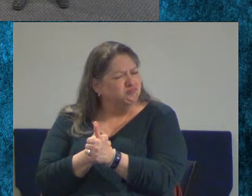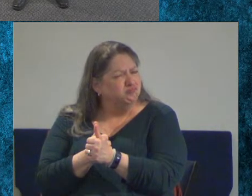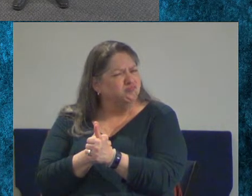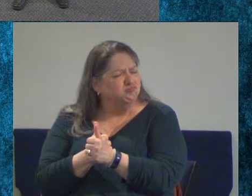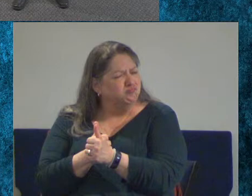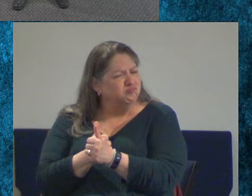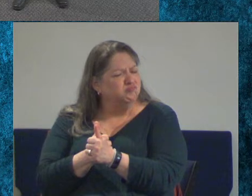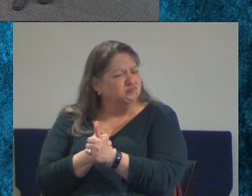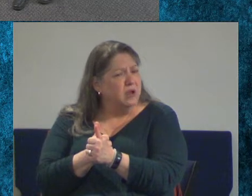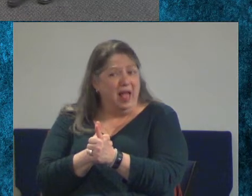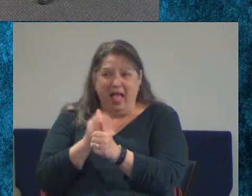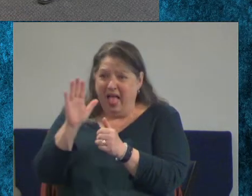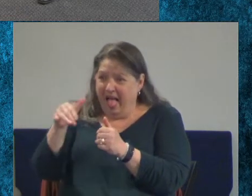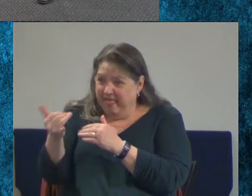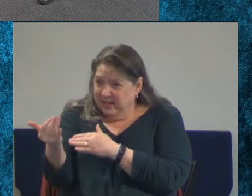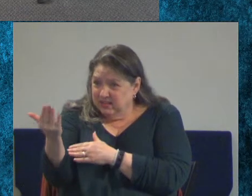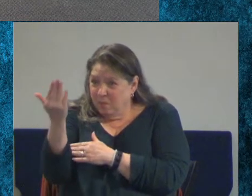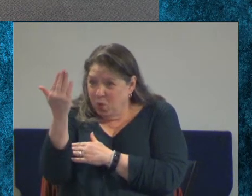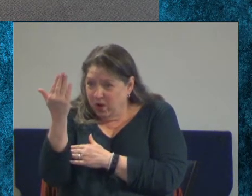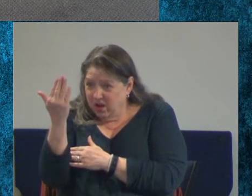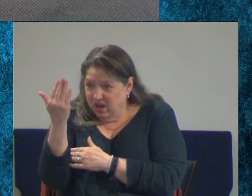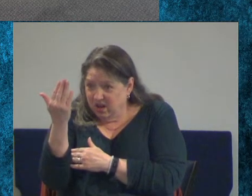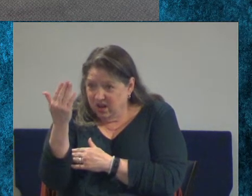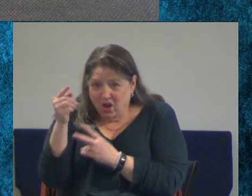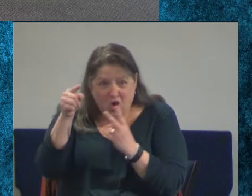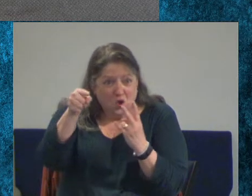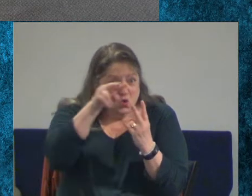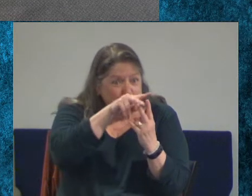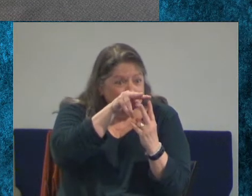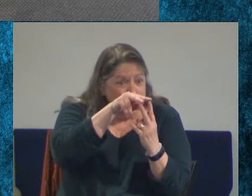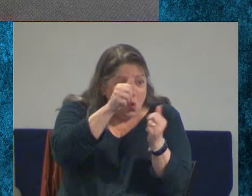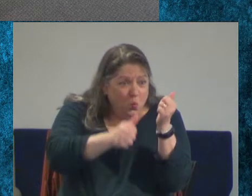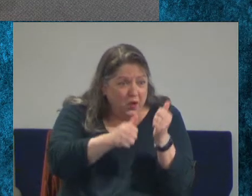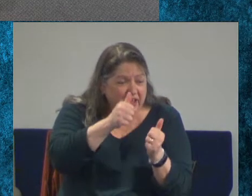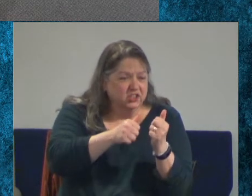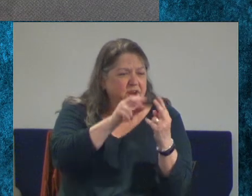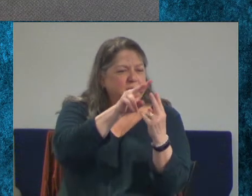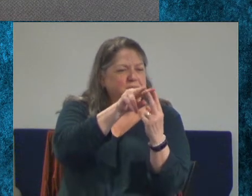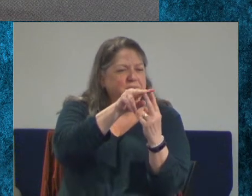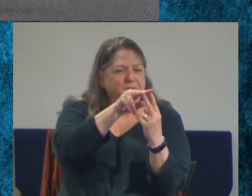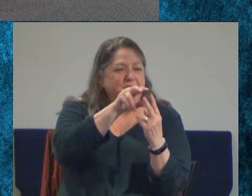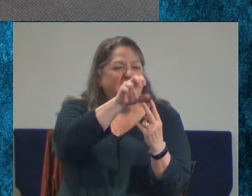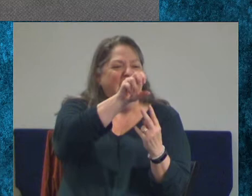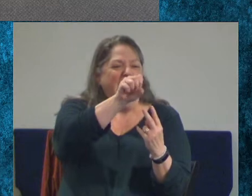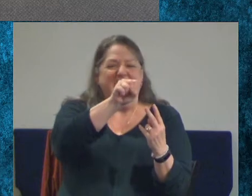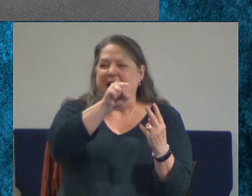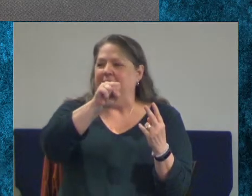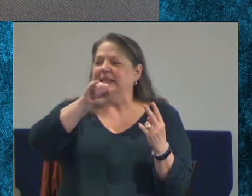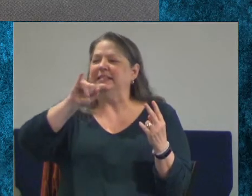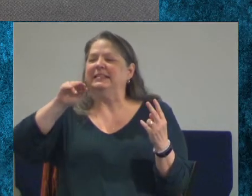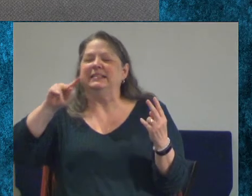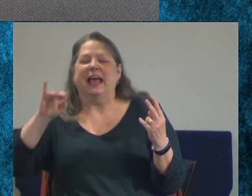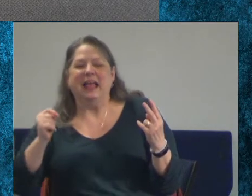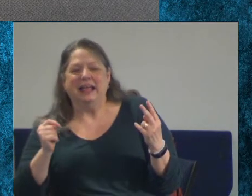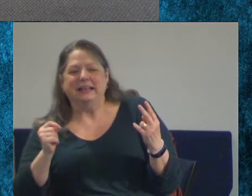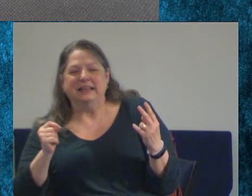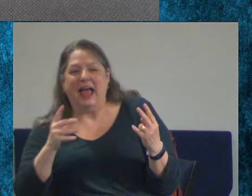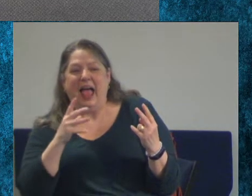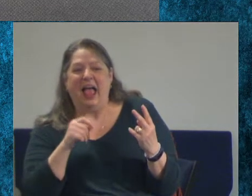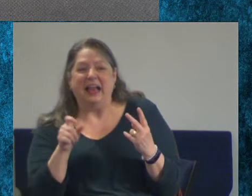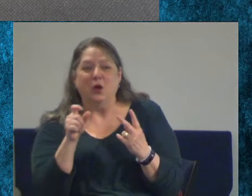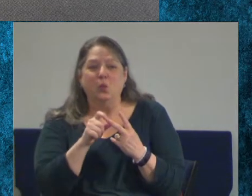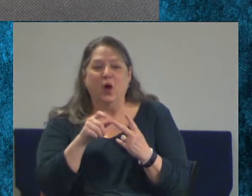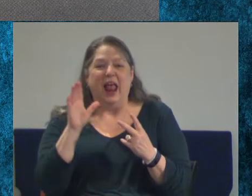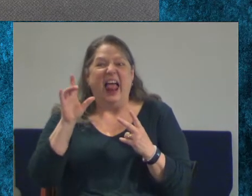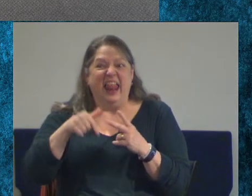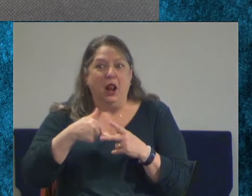And so this morning, you're either a saint or an ain't. Now, I know that ain't a word, and Patty will probably pull my